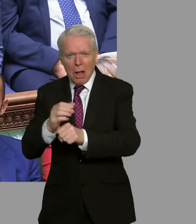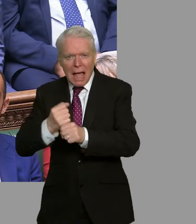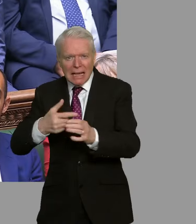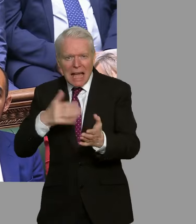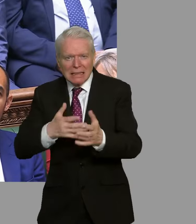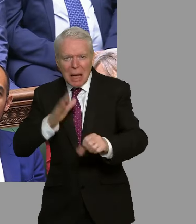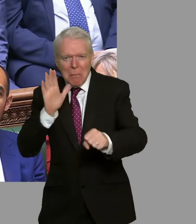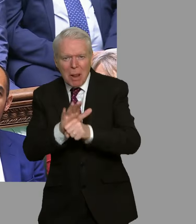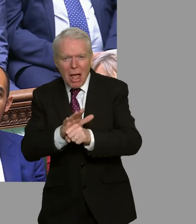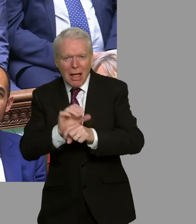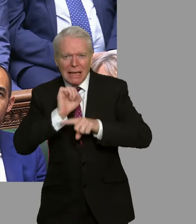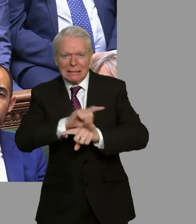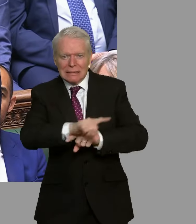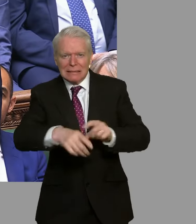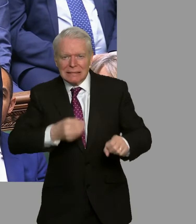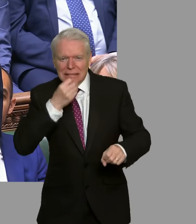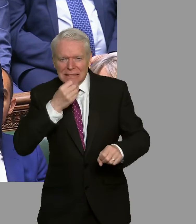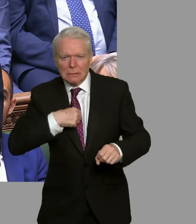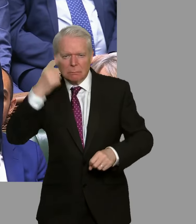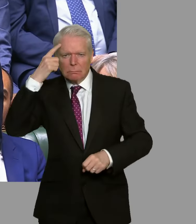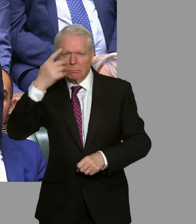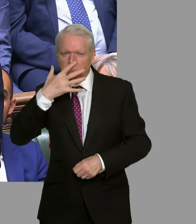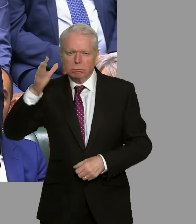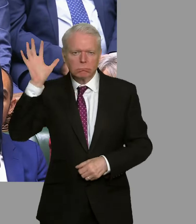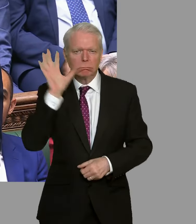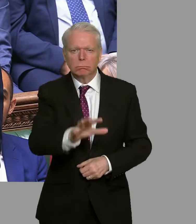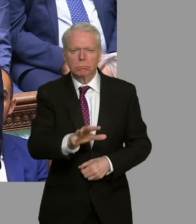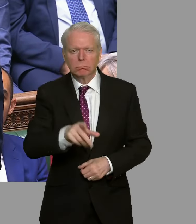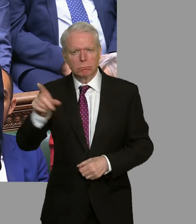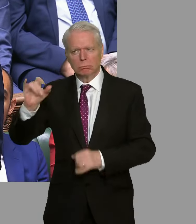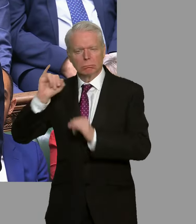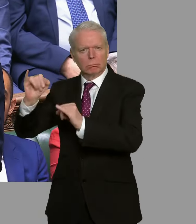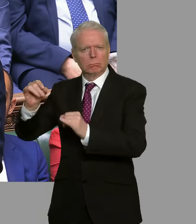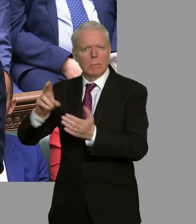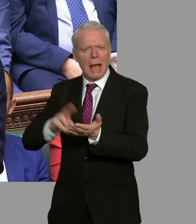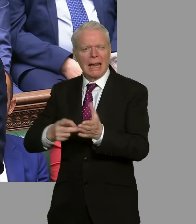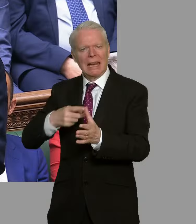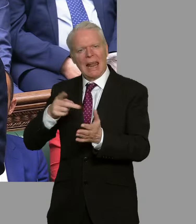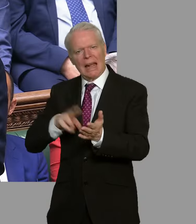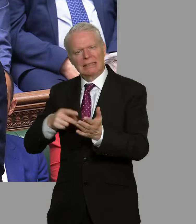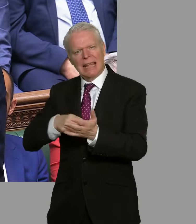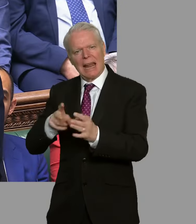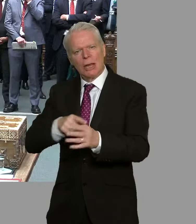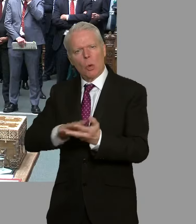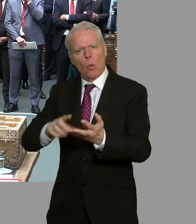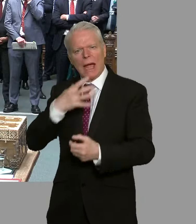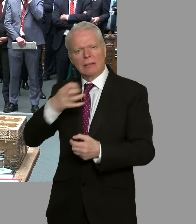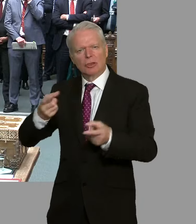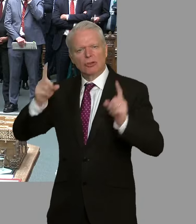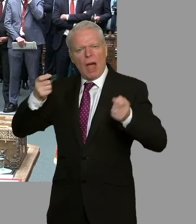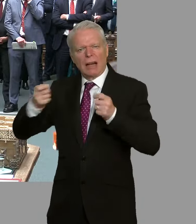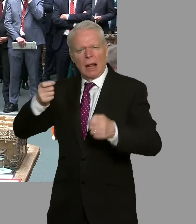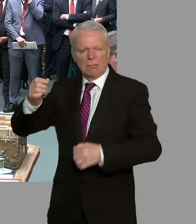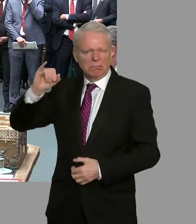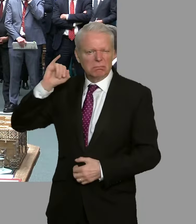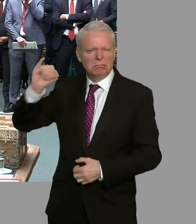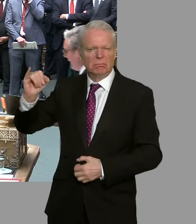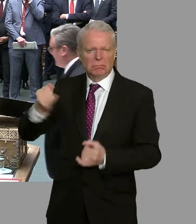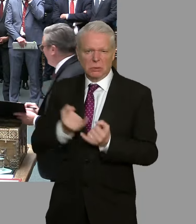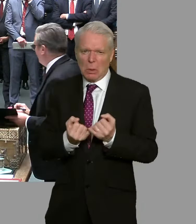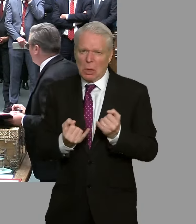to recognise Palestine and get food, water and medicine into Gaza? Prime